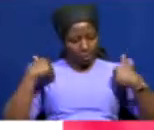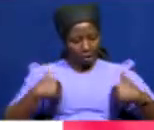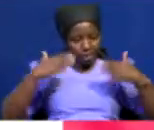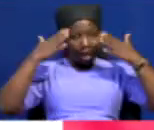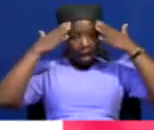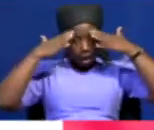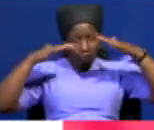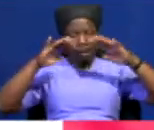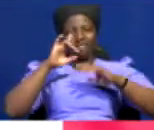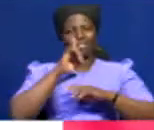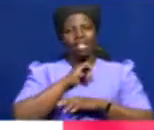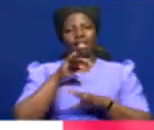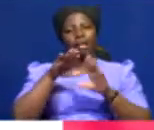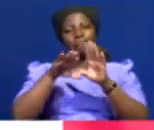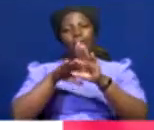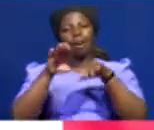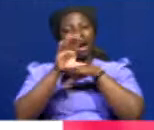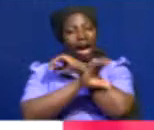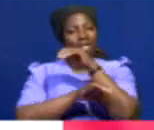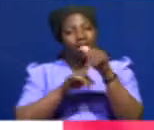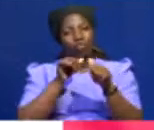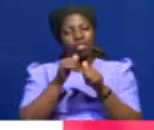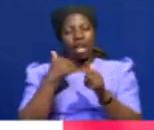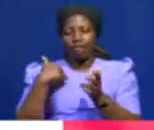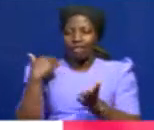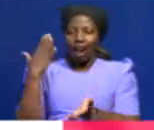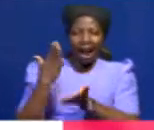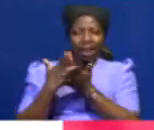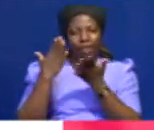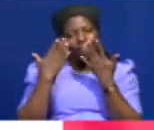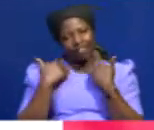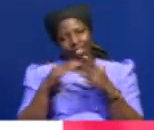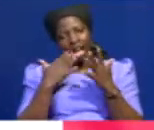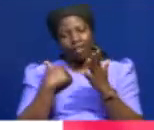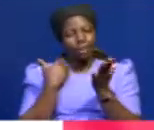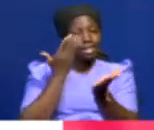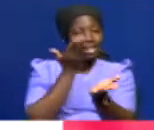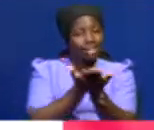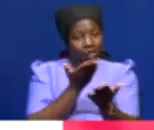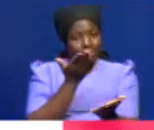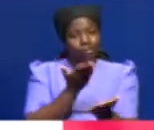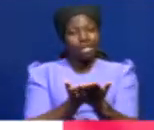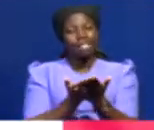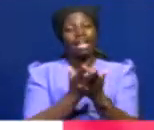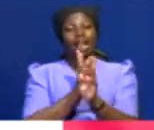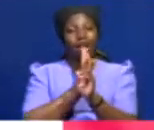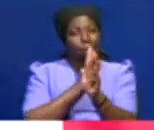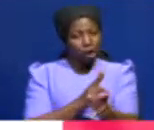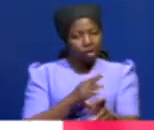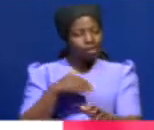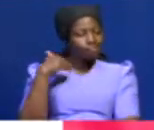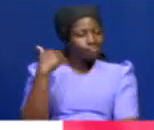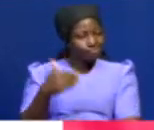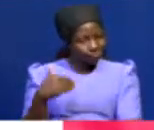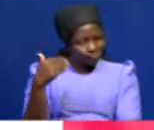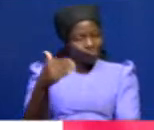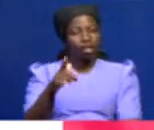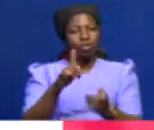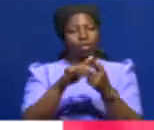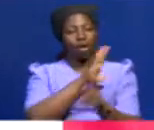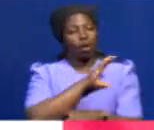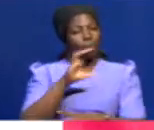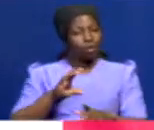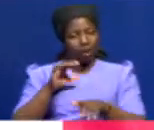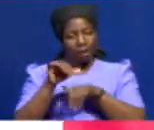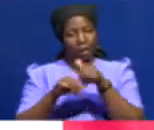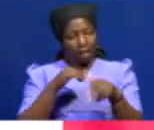that member states that have ratified have been submitting periodic reports to the Commission on the